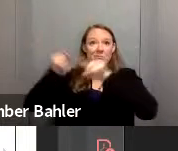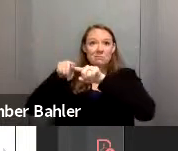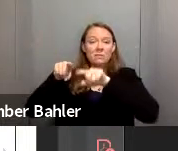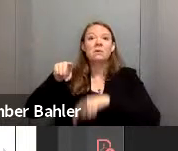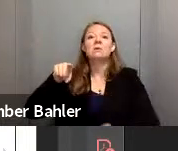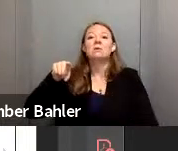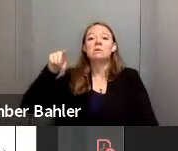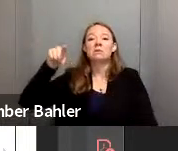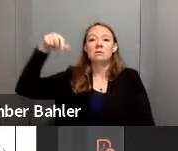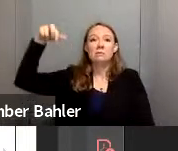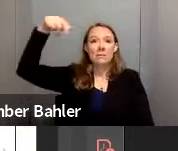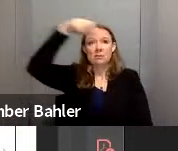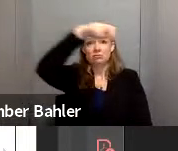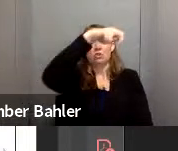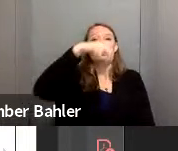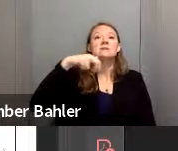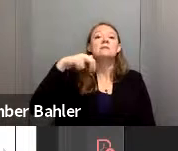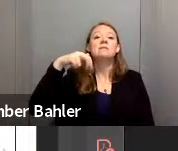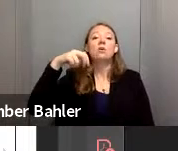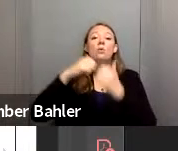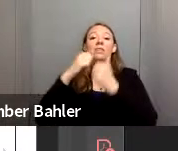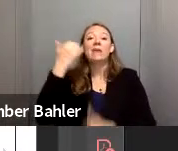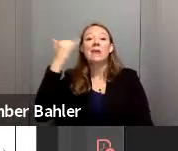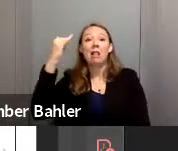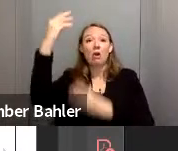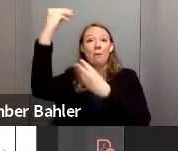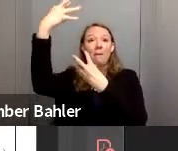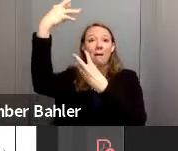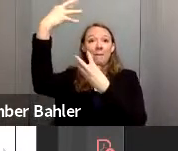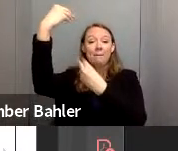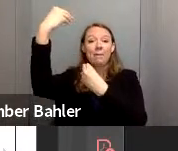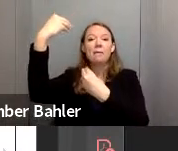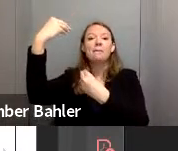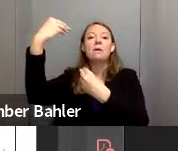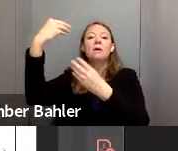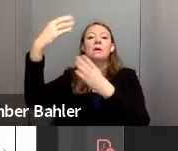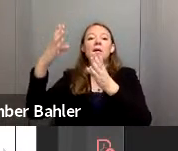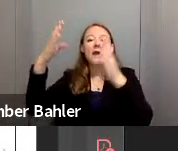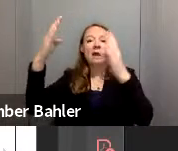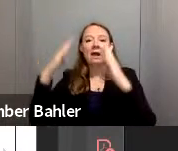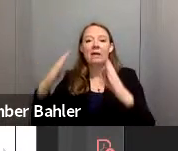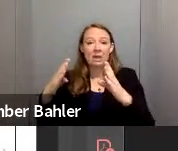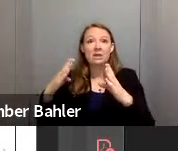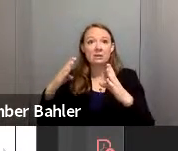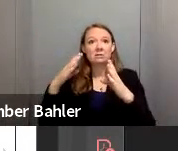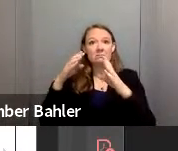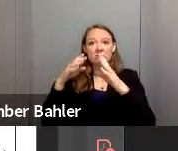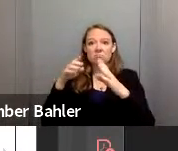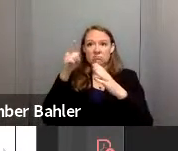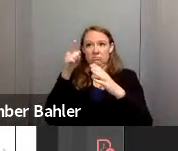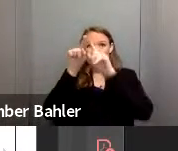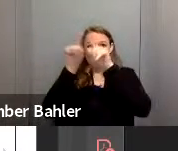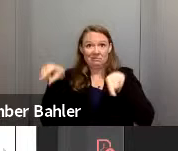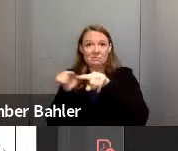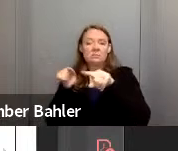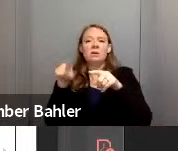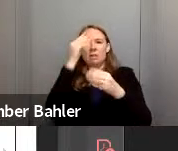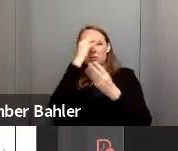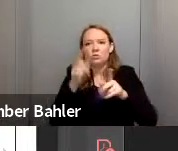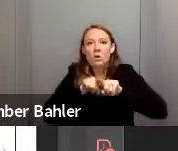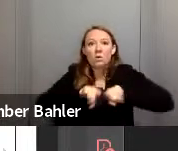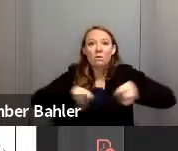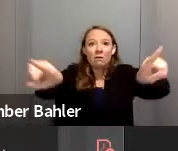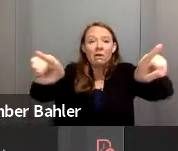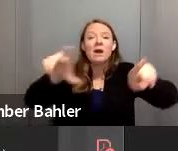lights, the divided highway sign, and an arrow pointing towards the crosswalk. Next